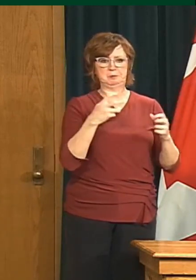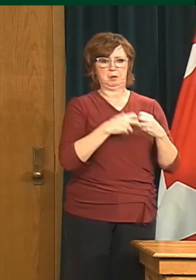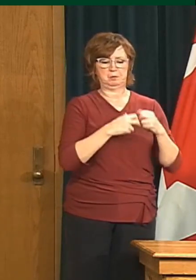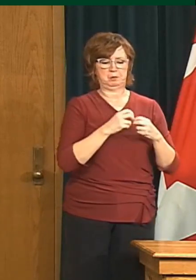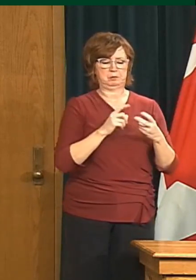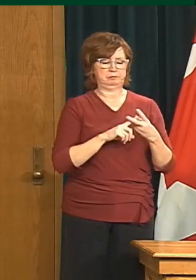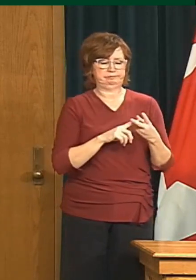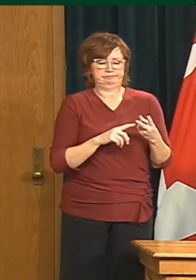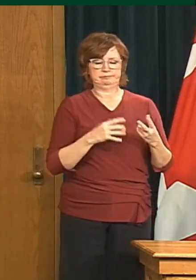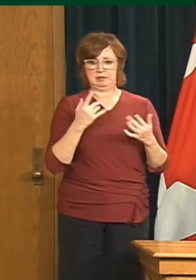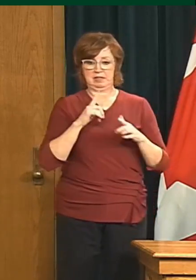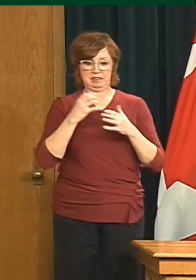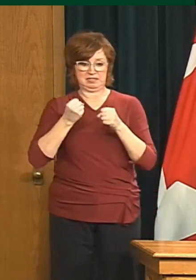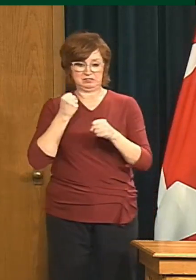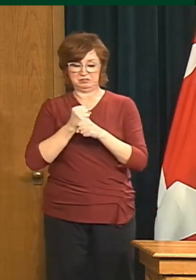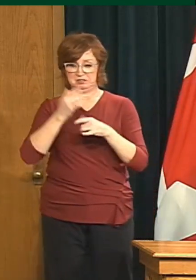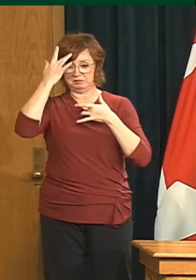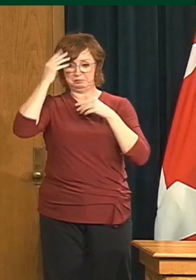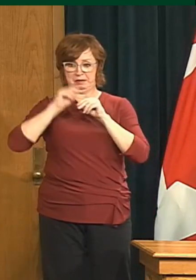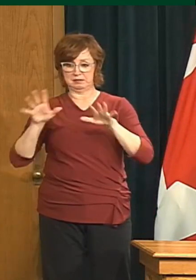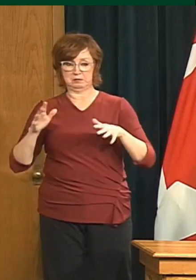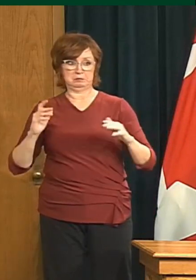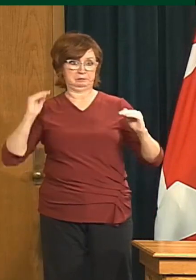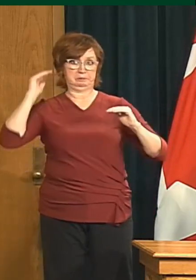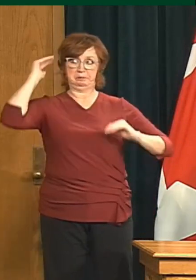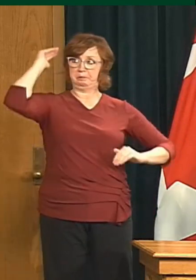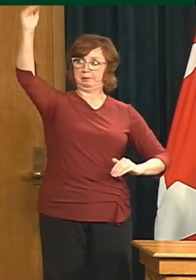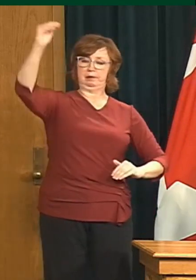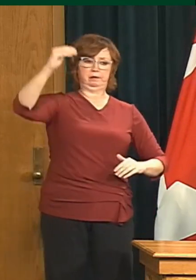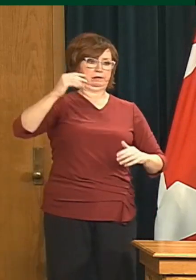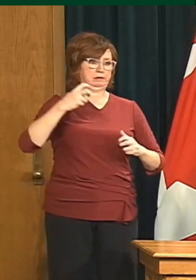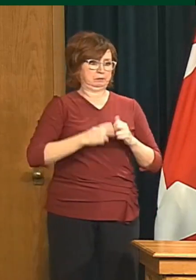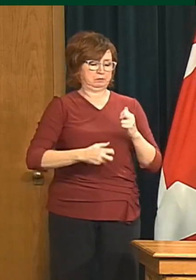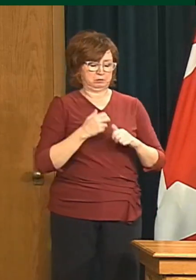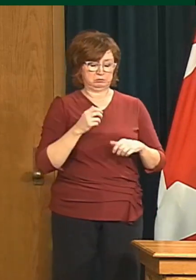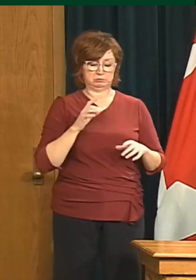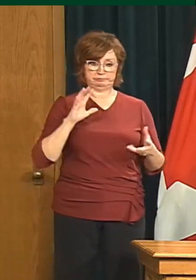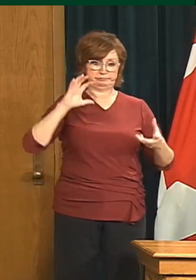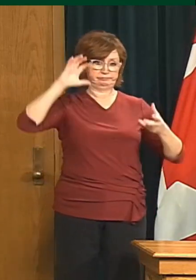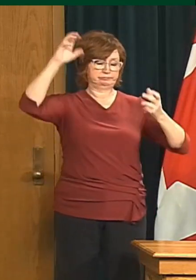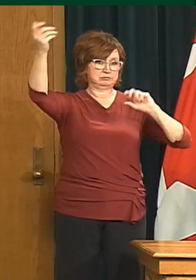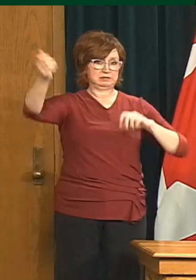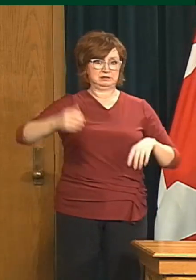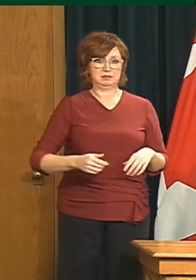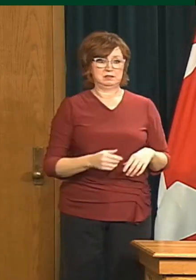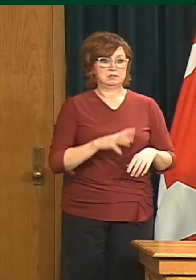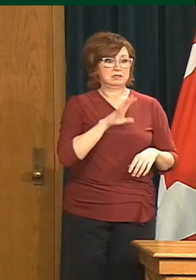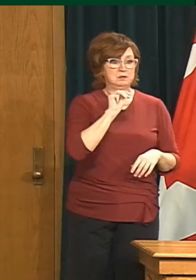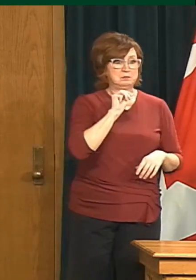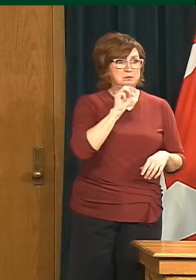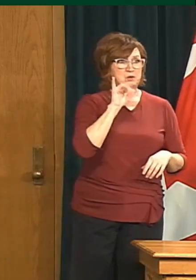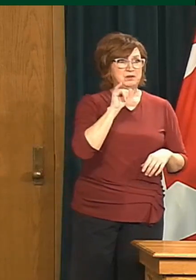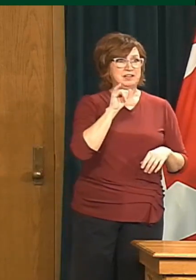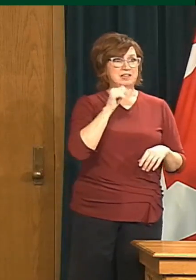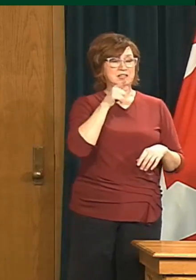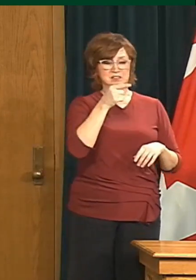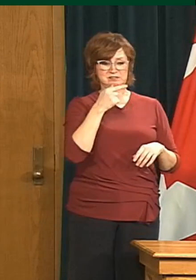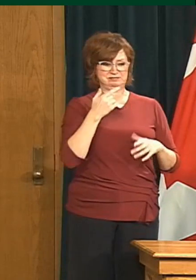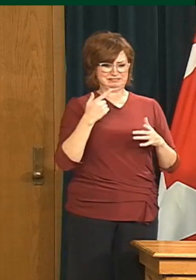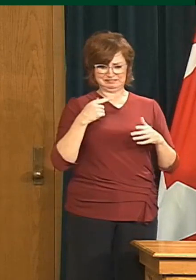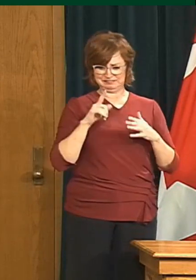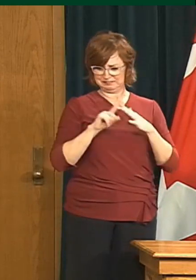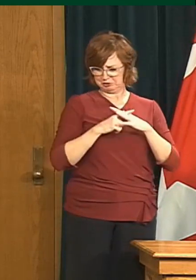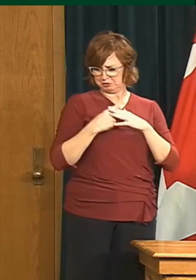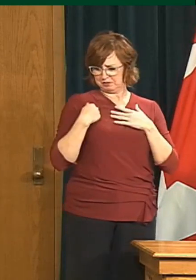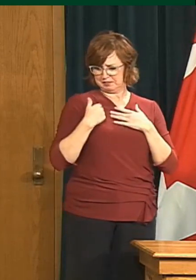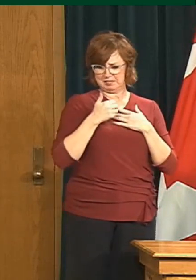budget. So we are only, 3 weeks into this budget? And you're asking me to foreshadow what's going to be in my